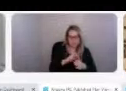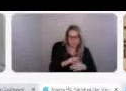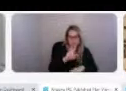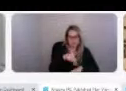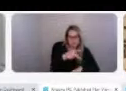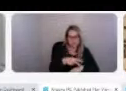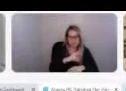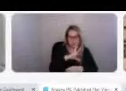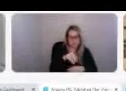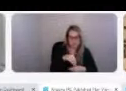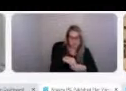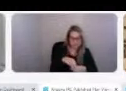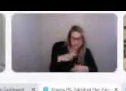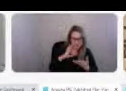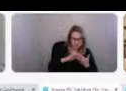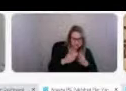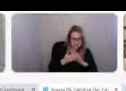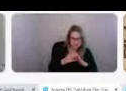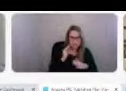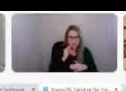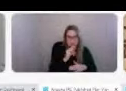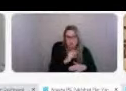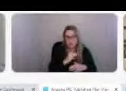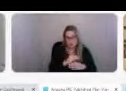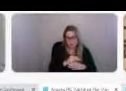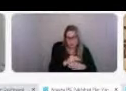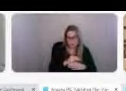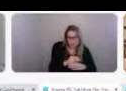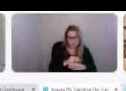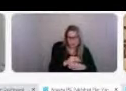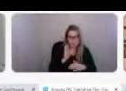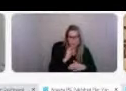include for the city of many of which community students